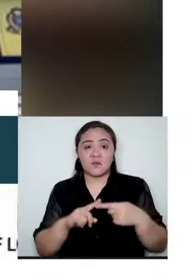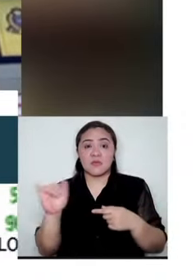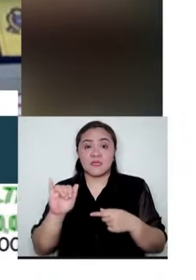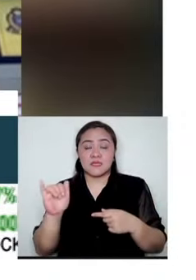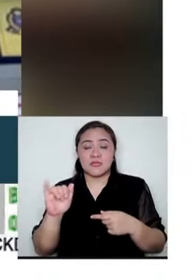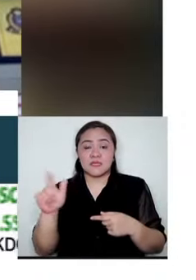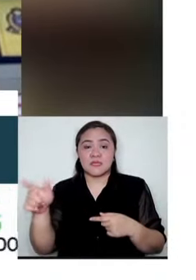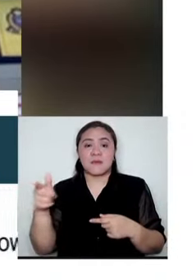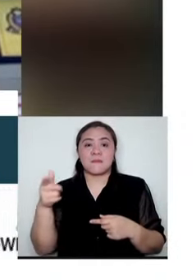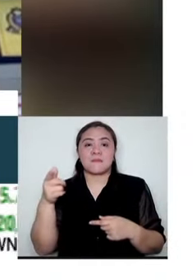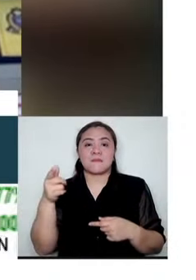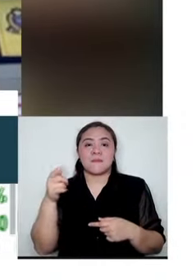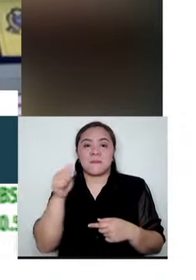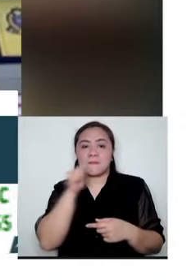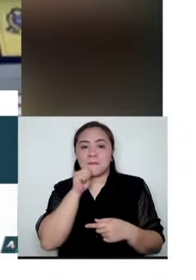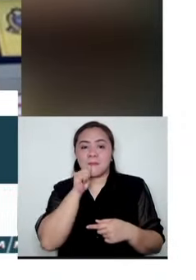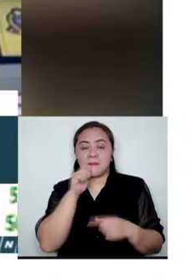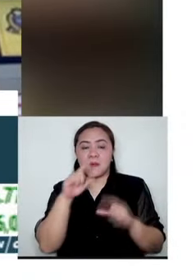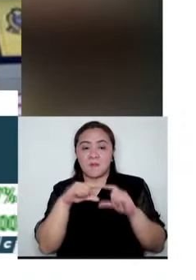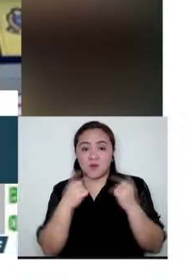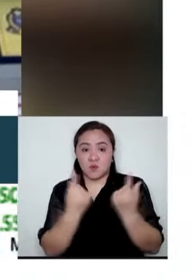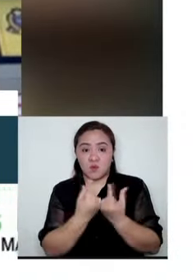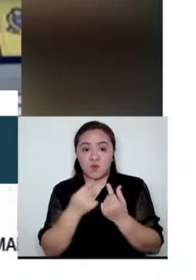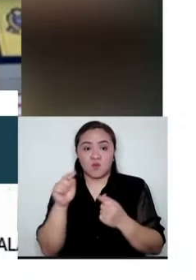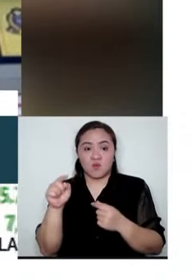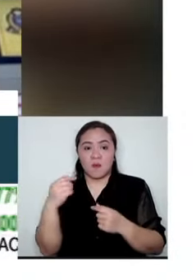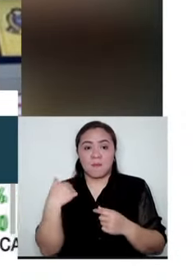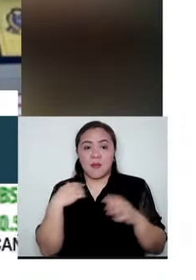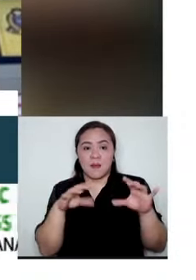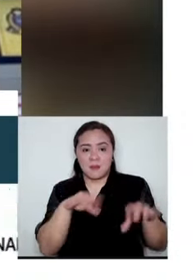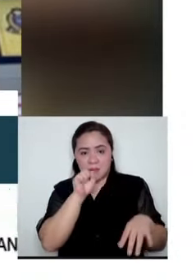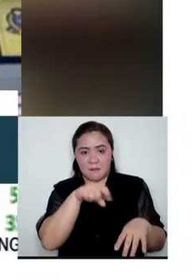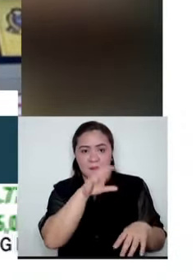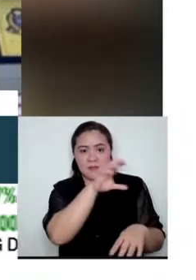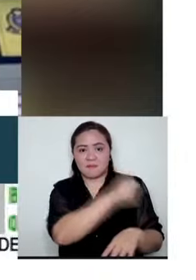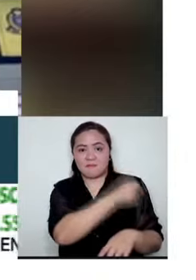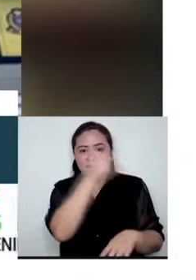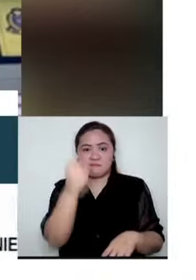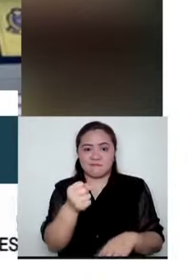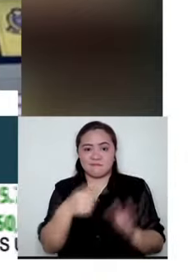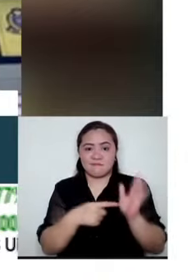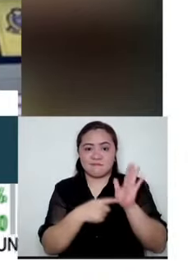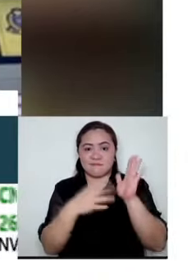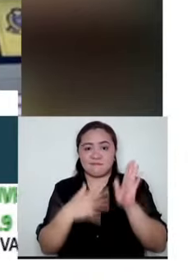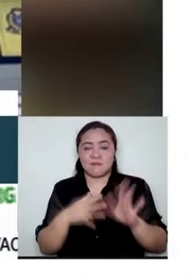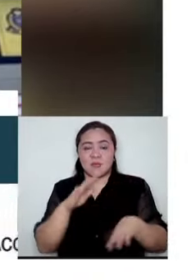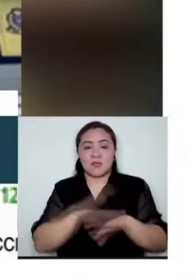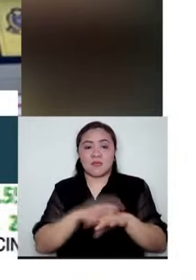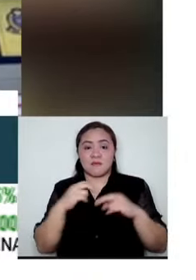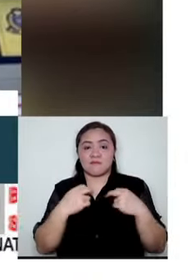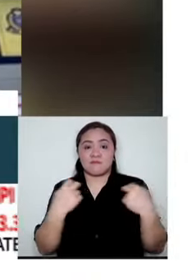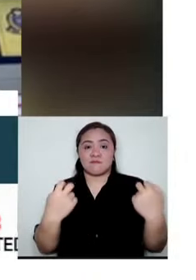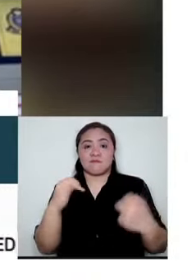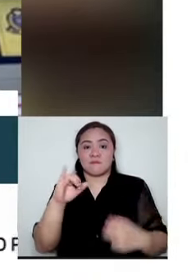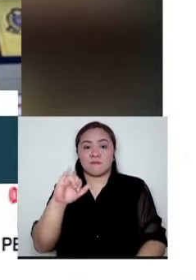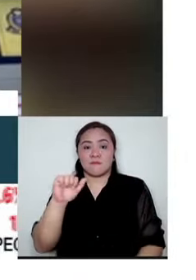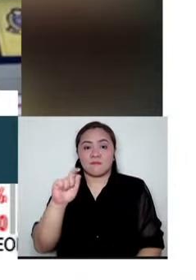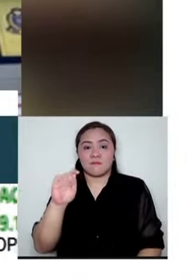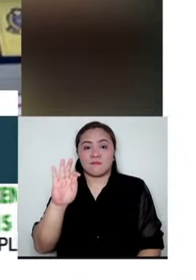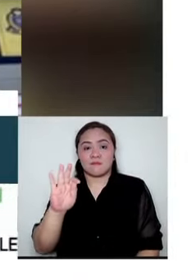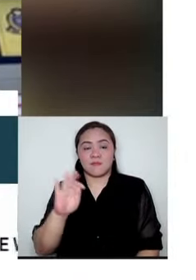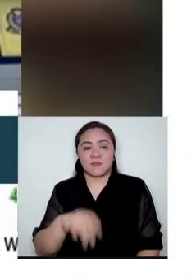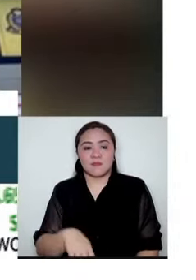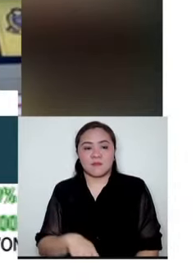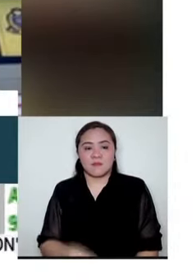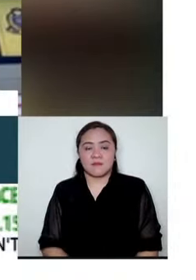Chamber of Commerce and Industry. Mm-hmm. They should have a seat at the IATF. Where's not the just a subcommittee, but the main